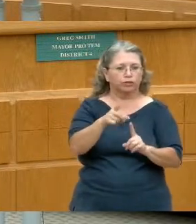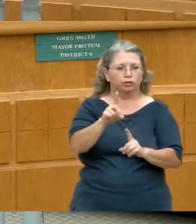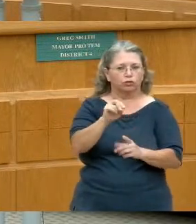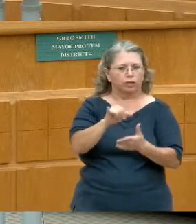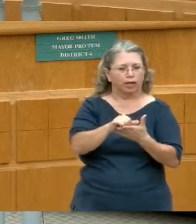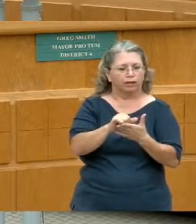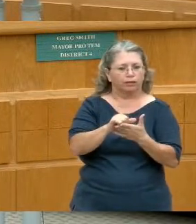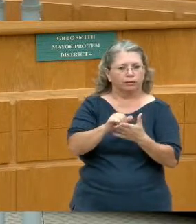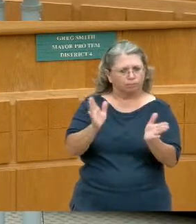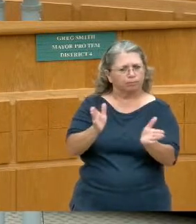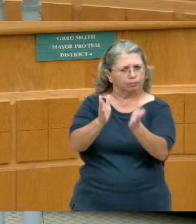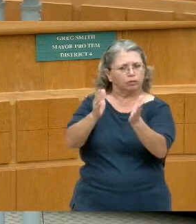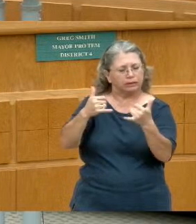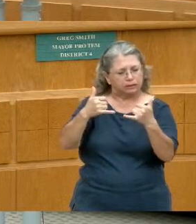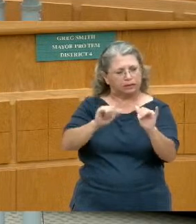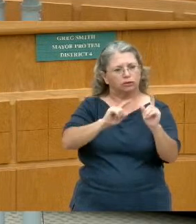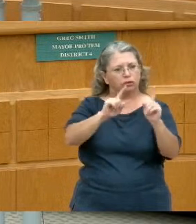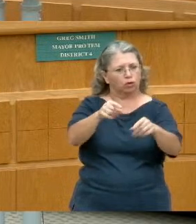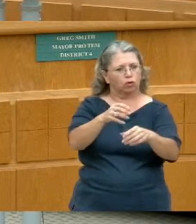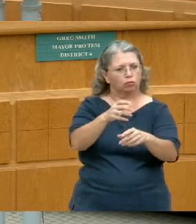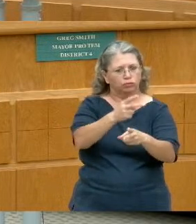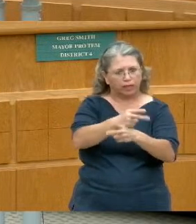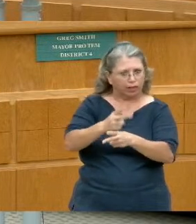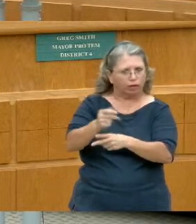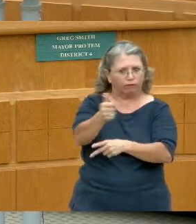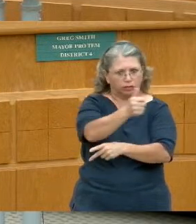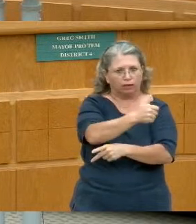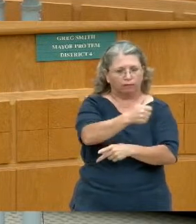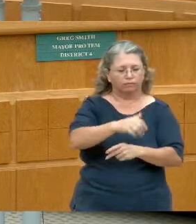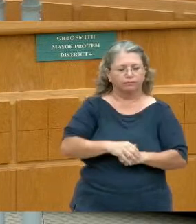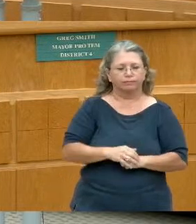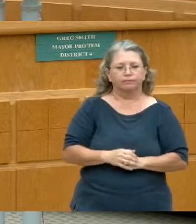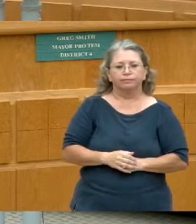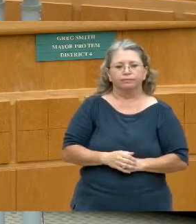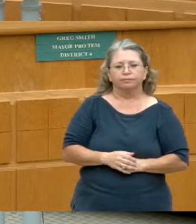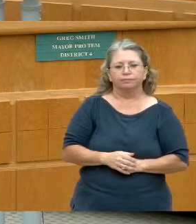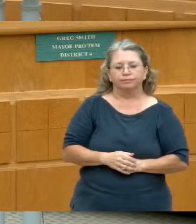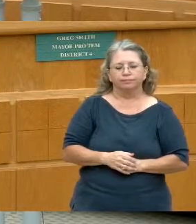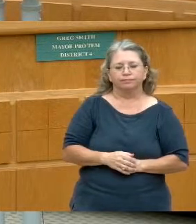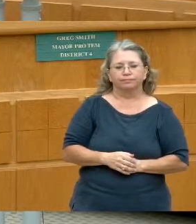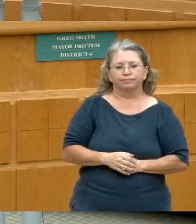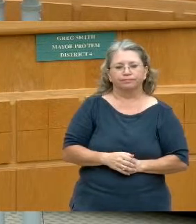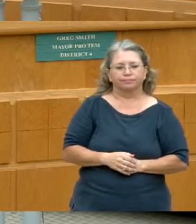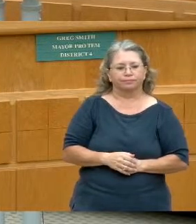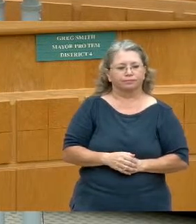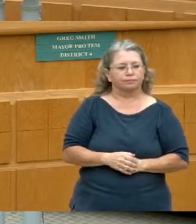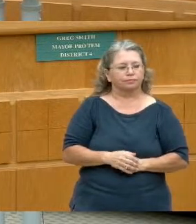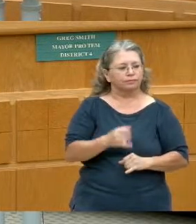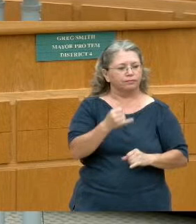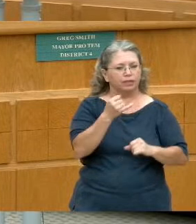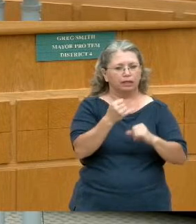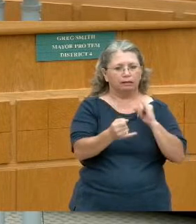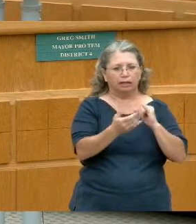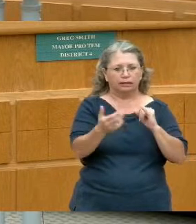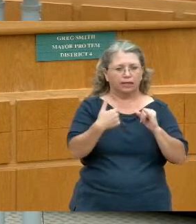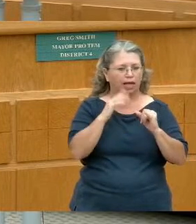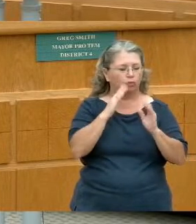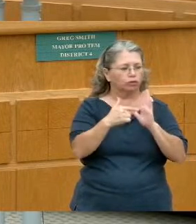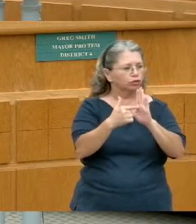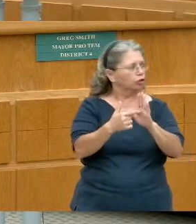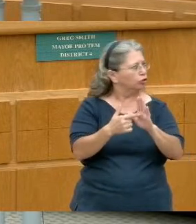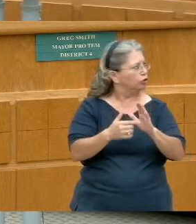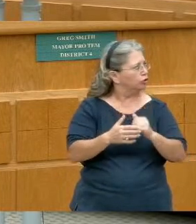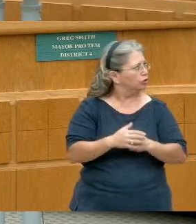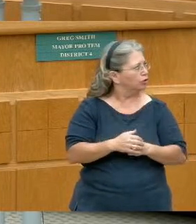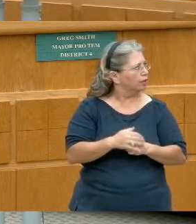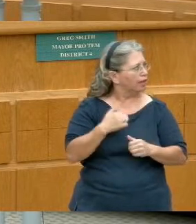going out and getting treated for our physical ailments. The last one I'm going to show you, and I built up complexity here.